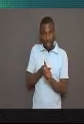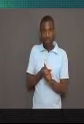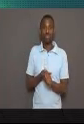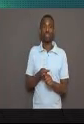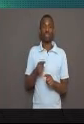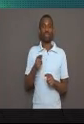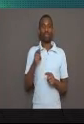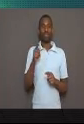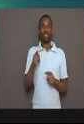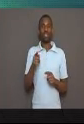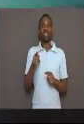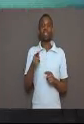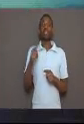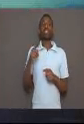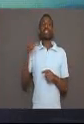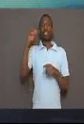coming.